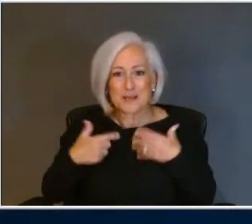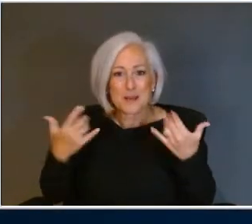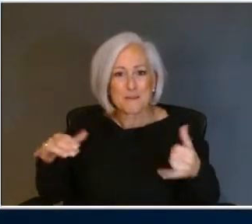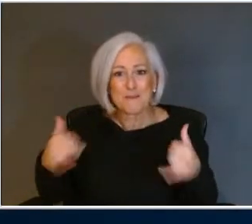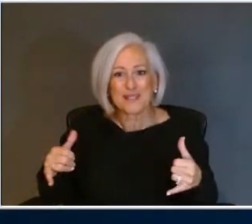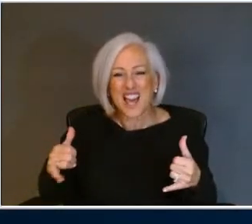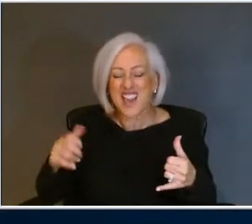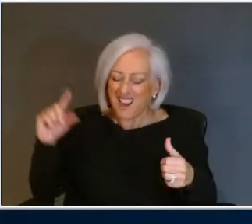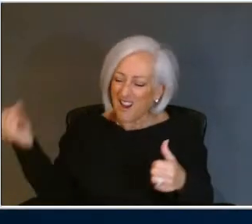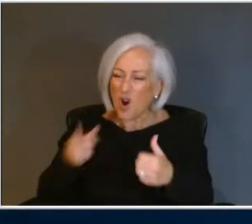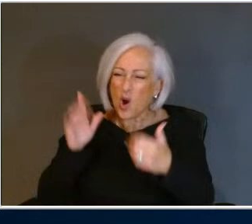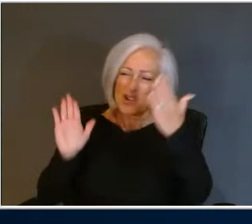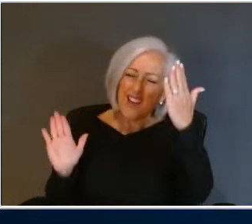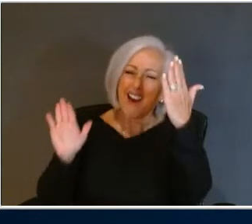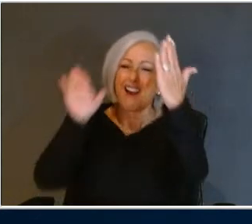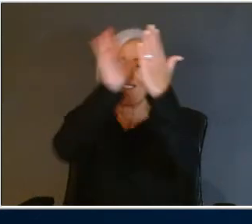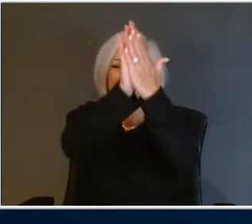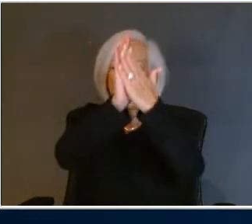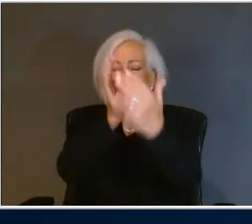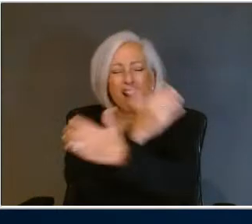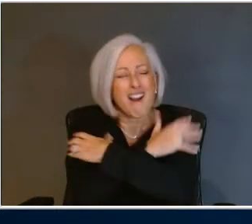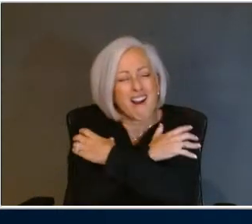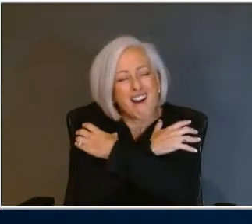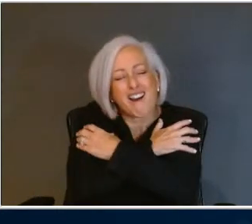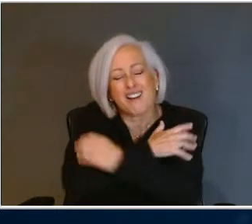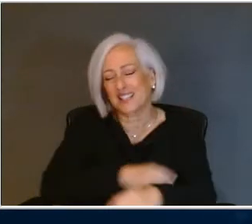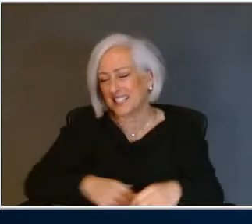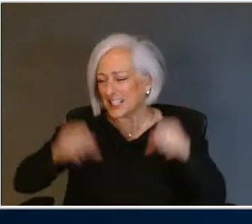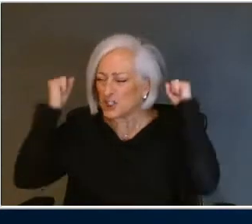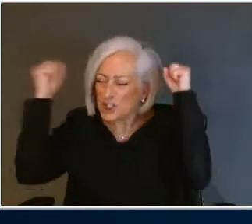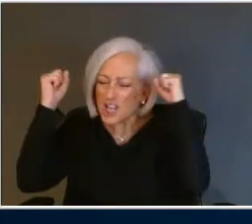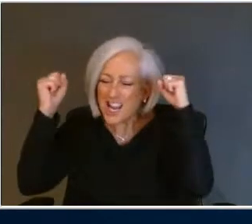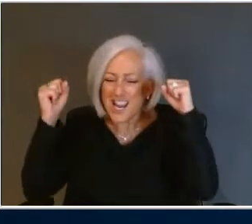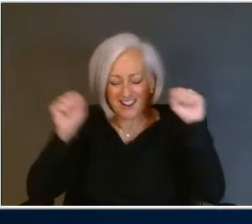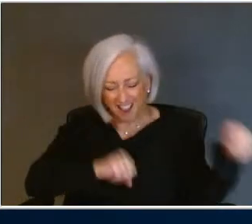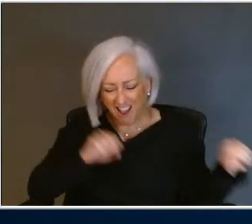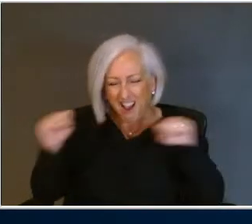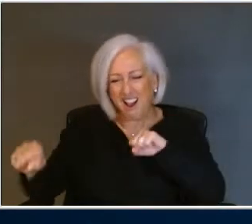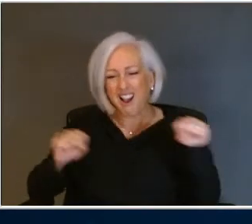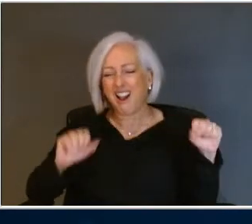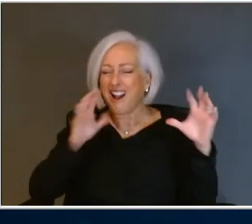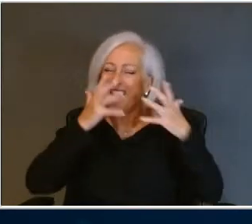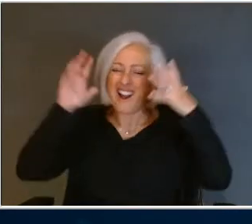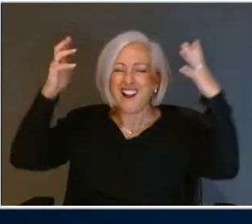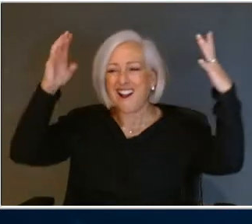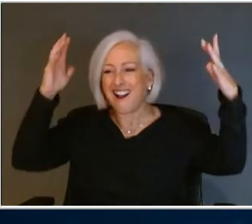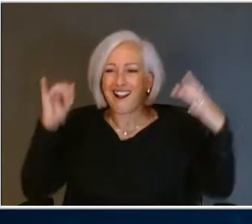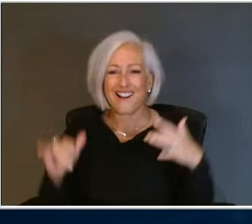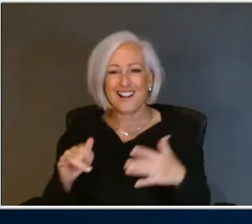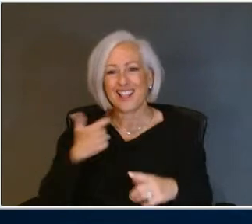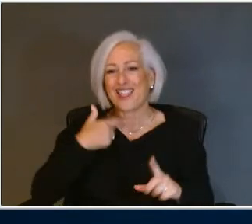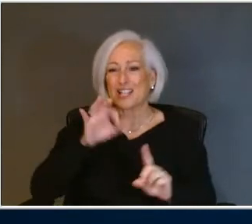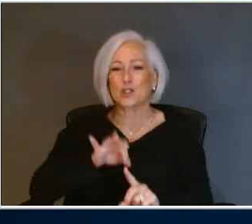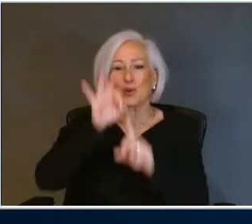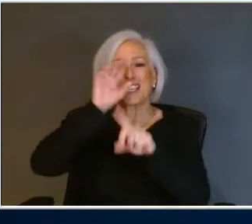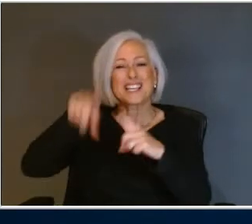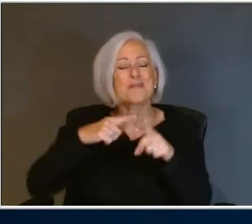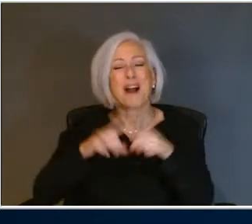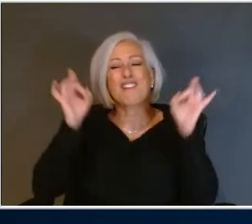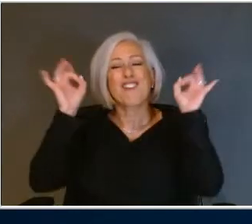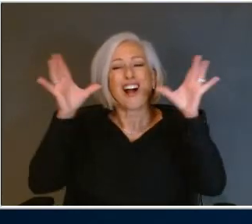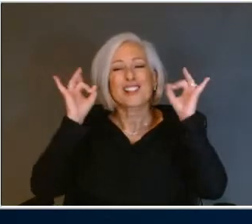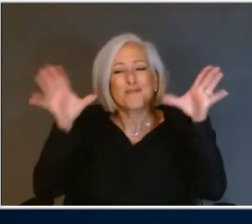fives, I'm hugging people, like I'm cheering for other people. Like that's the part that is so unique about volleyball and that I just like